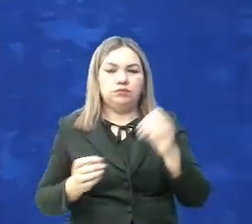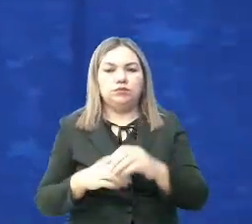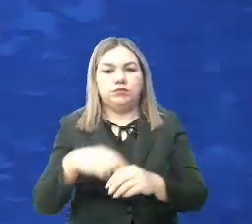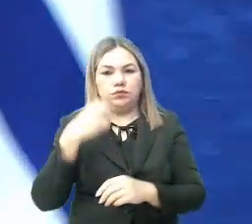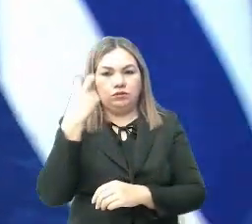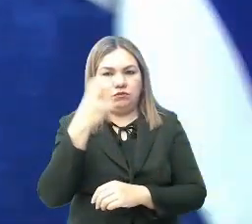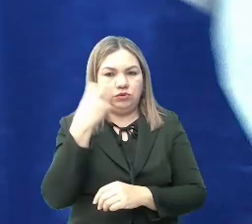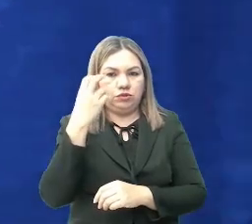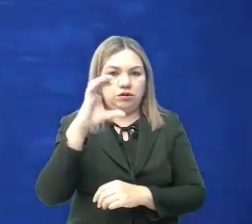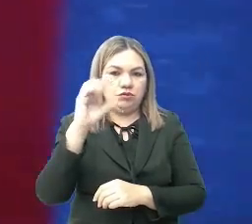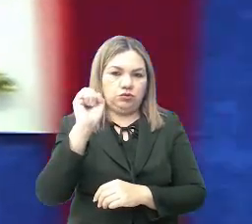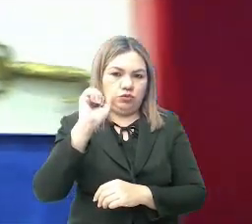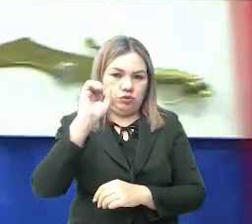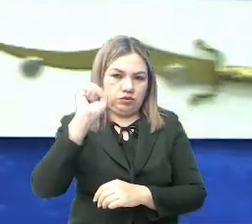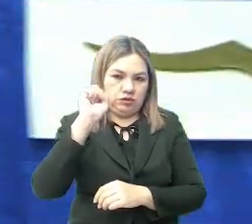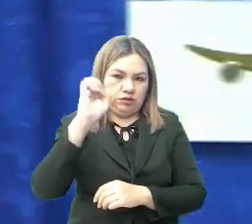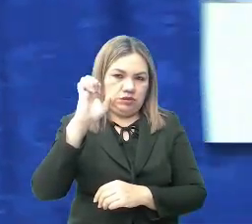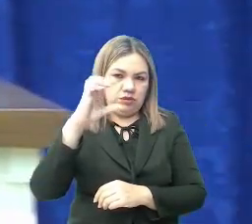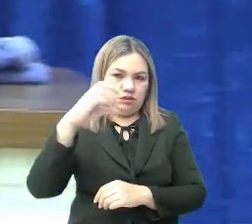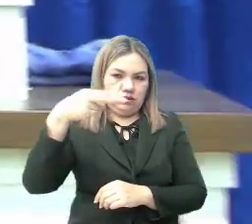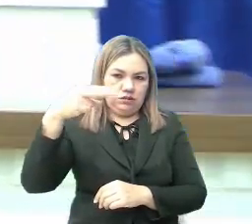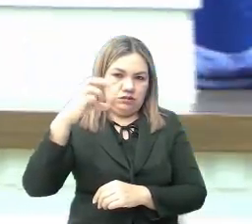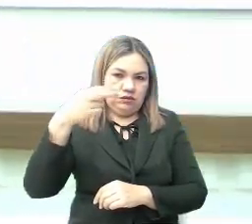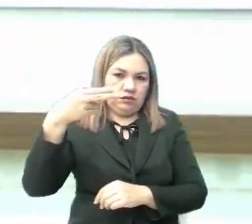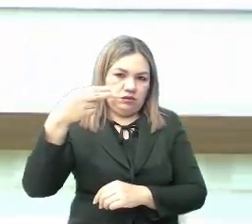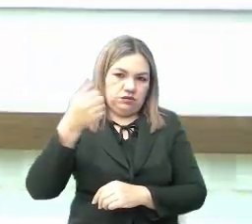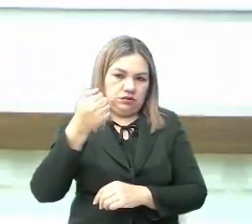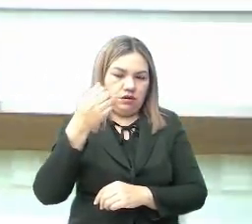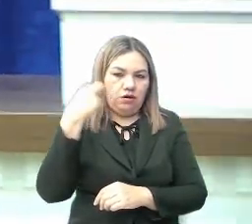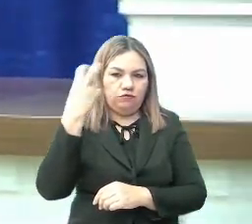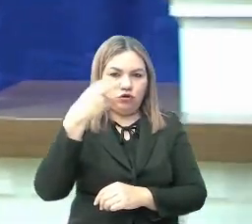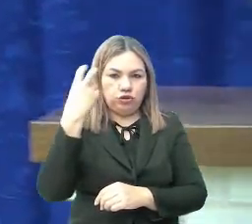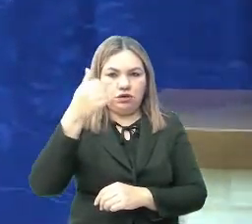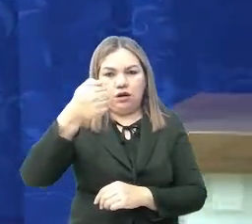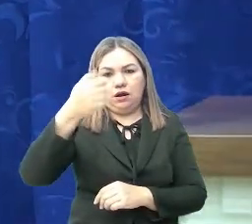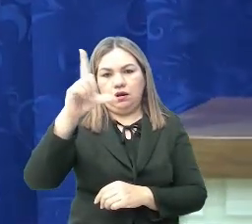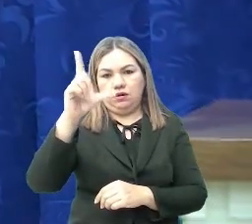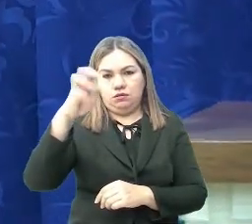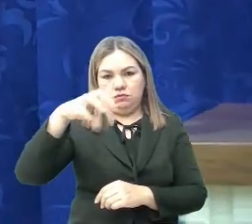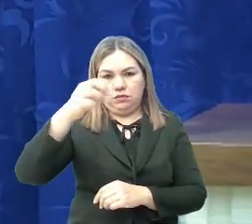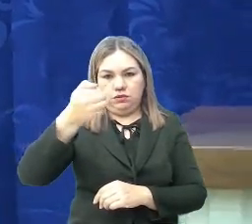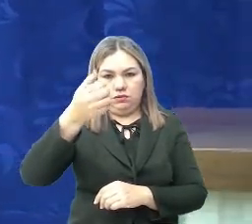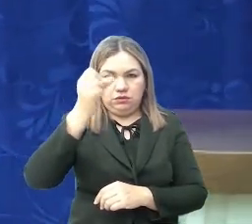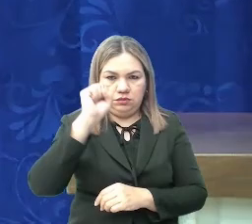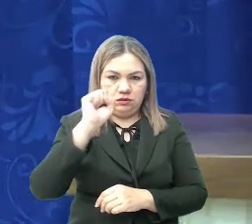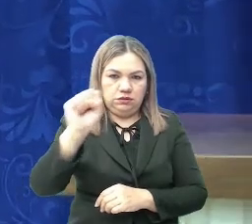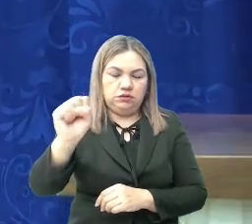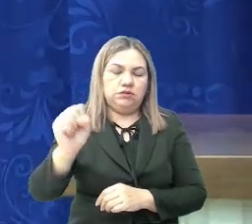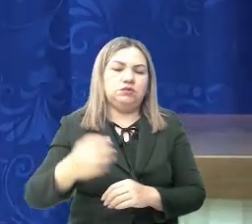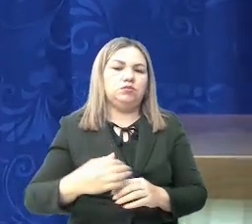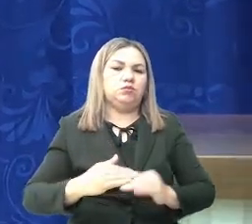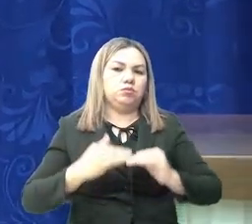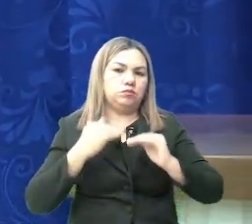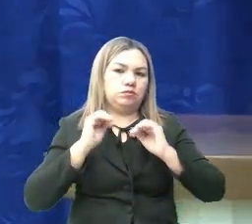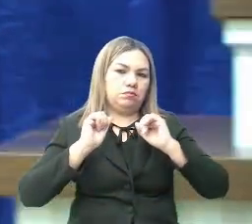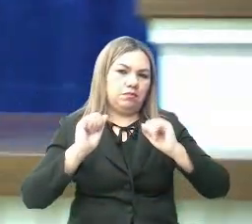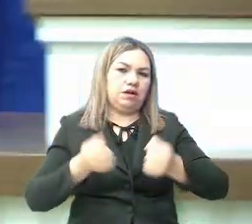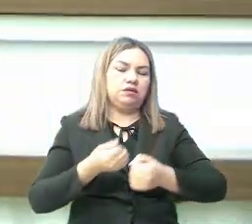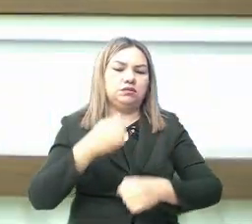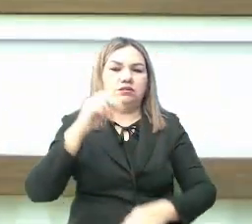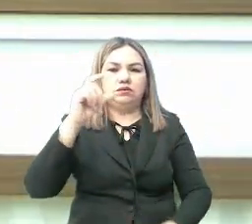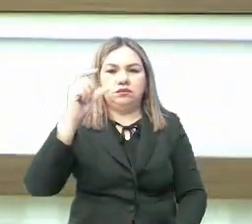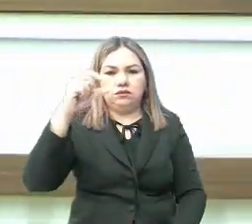after the harvest. We need to win souls. We need to multiply the talents. We need to